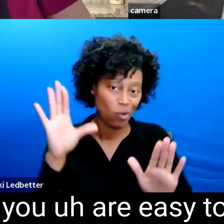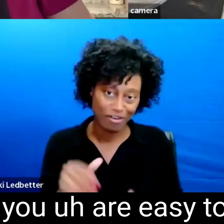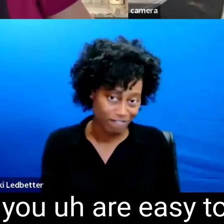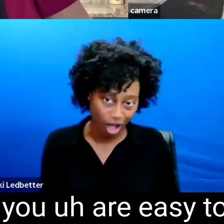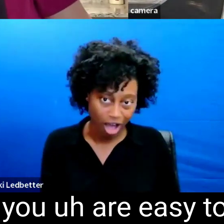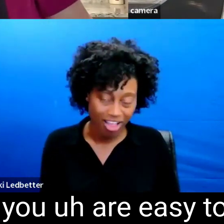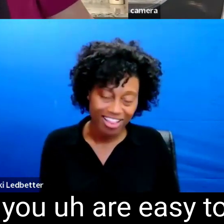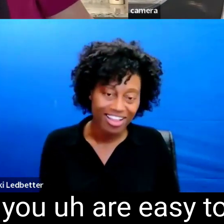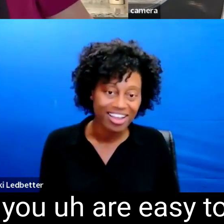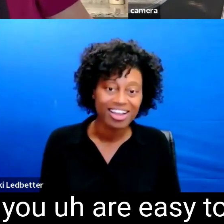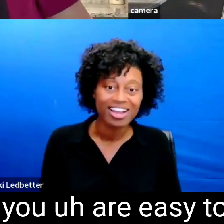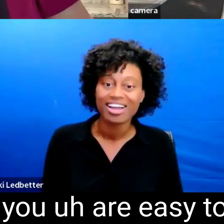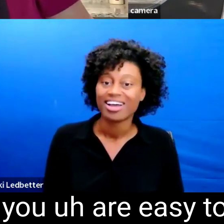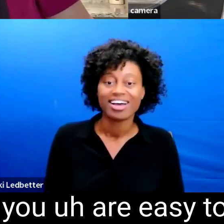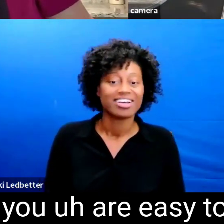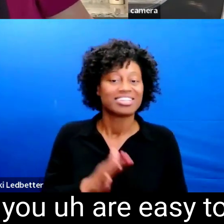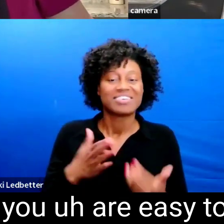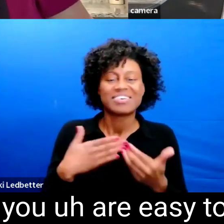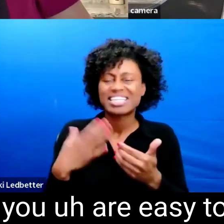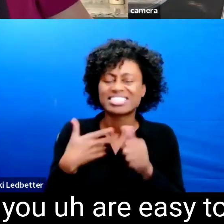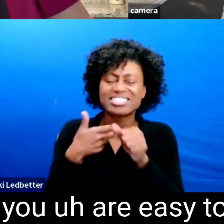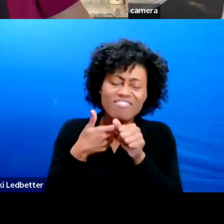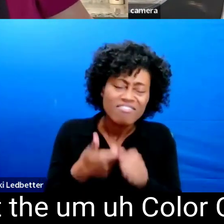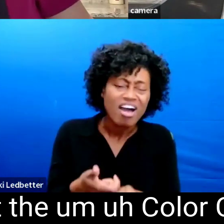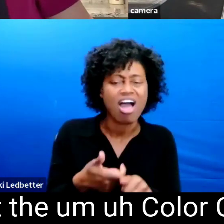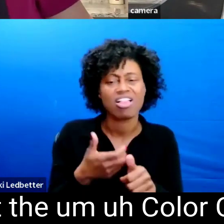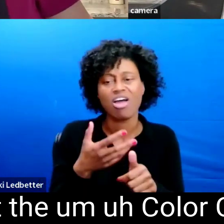You are easy to follow, and